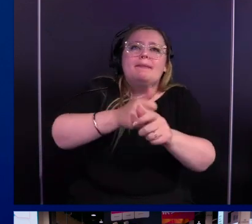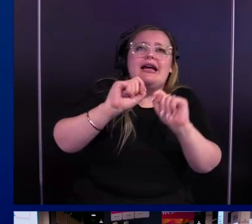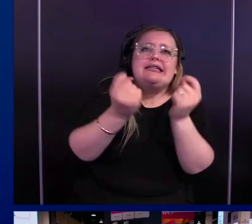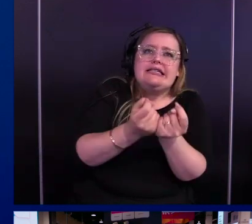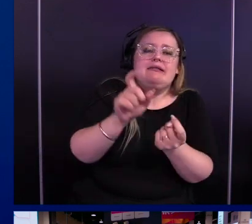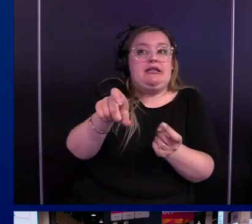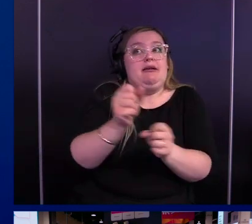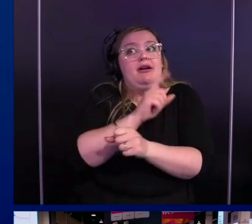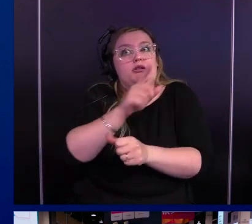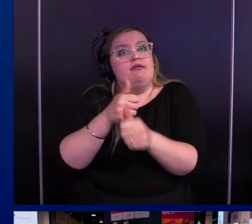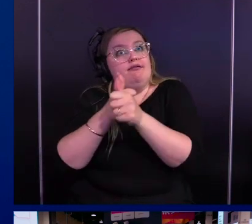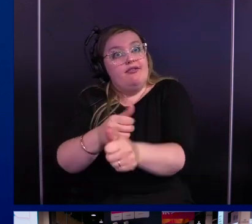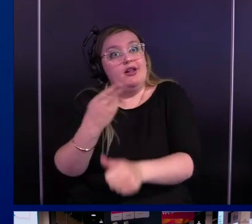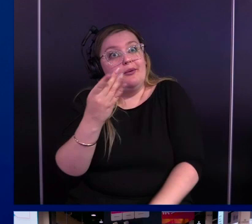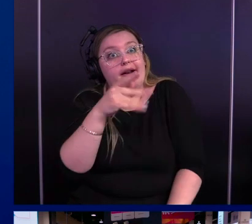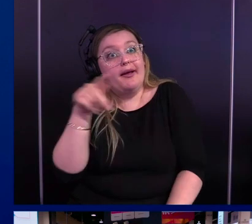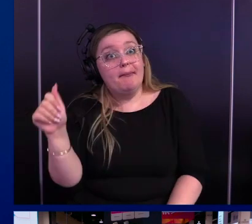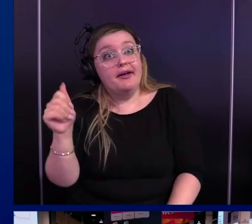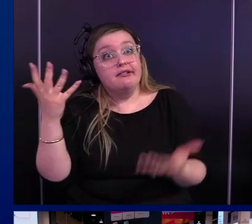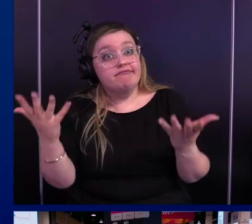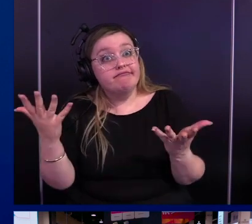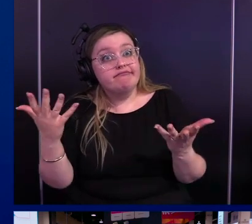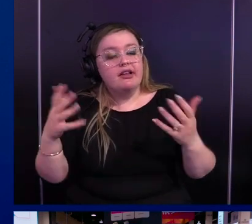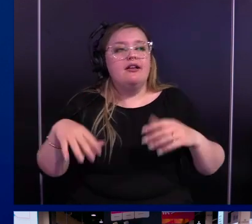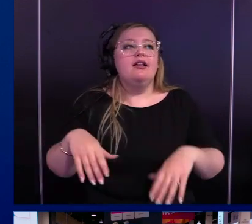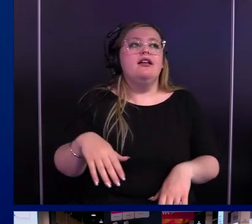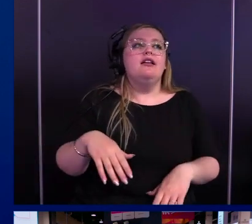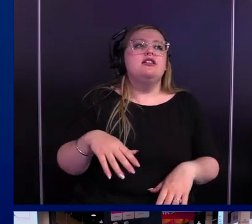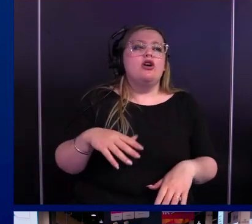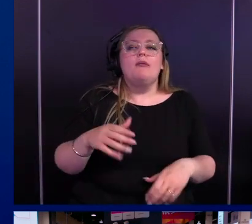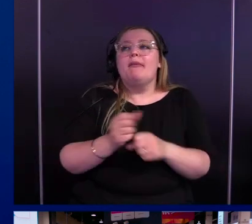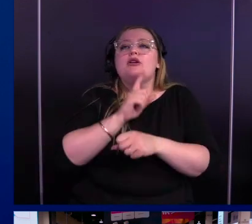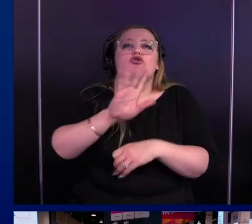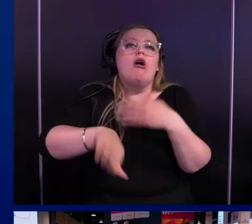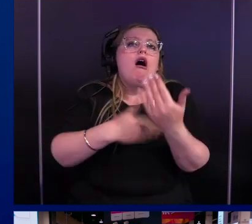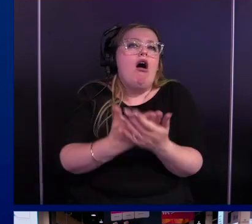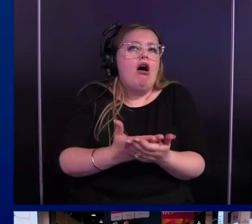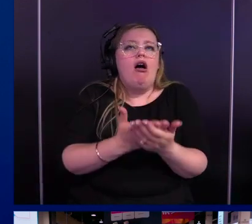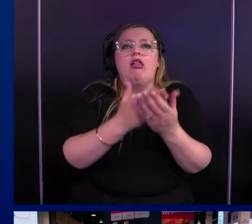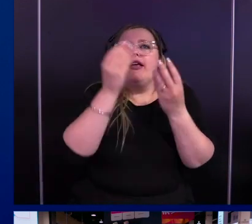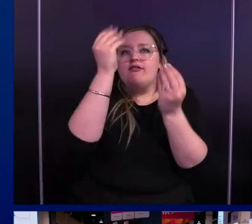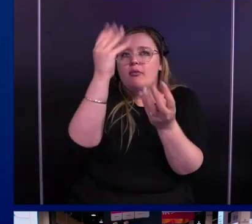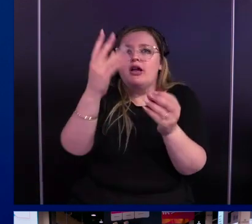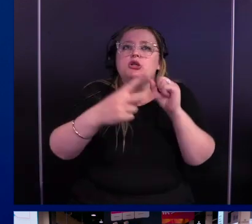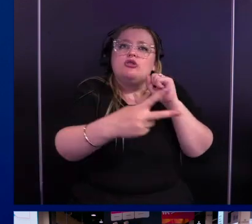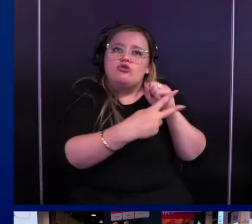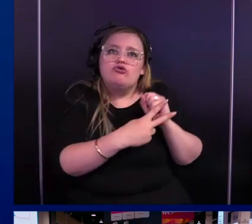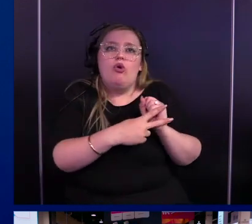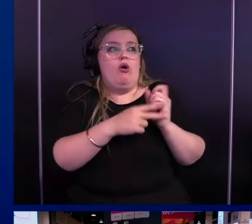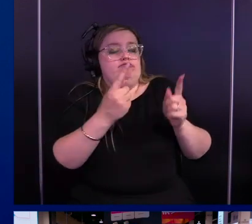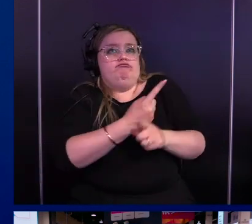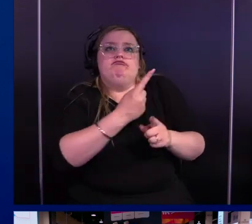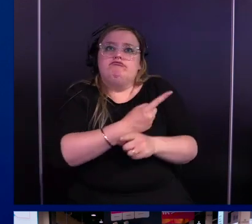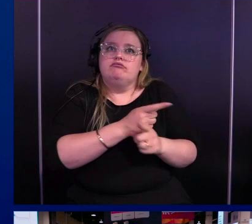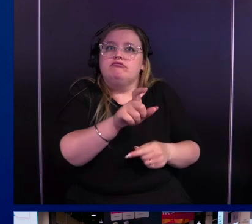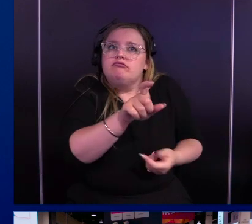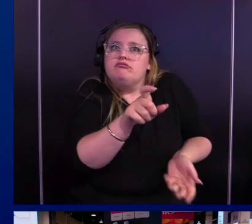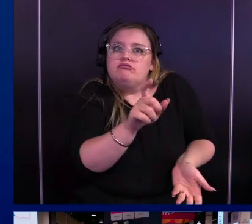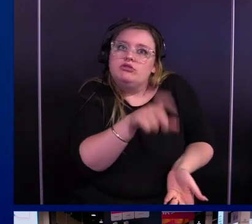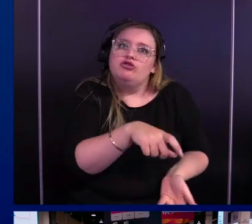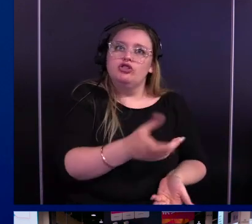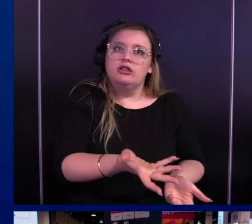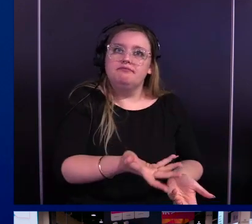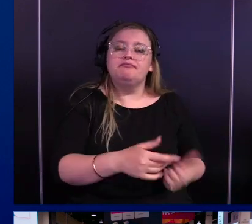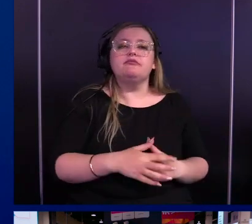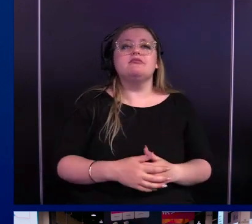HIPAA compliance. Yeah, HIPAA compliance too, yeah. And then, you know, all this stuff is stored in the way that it should be for this kind of data. And so, I mean, we